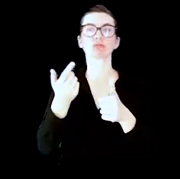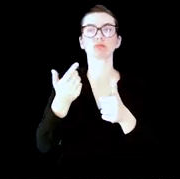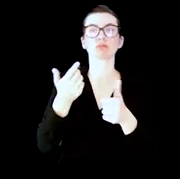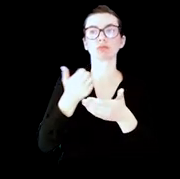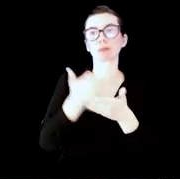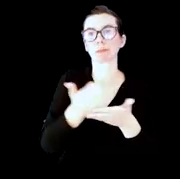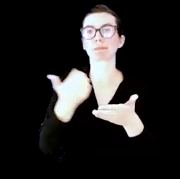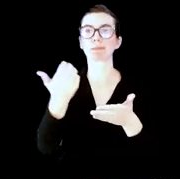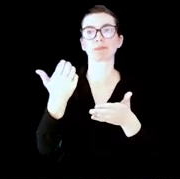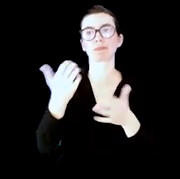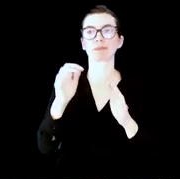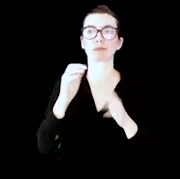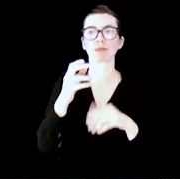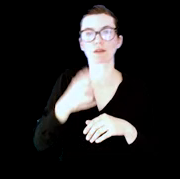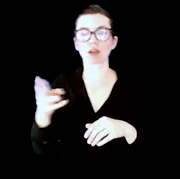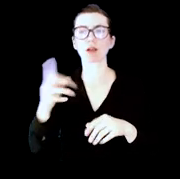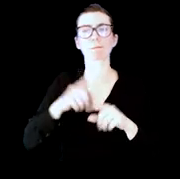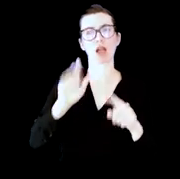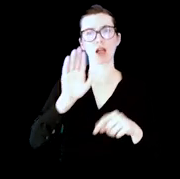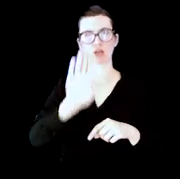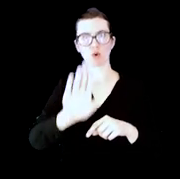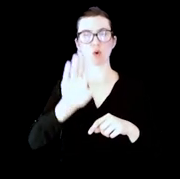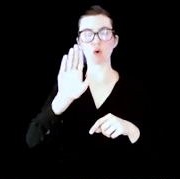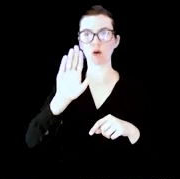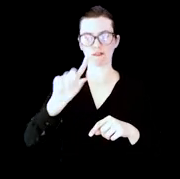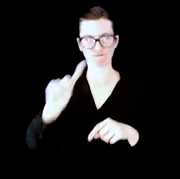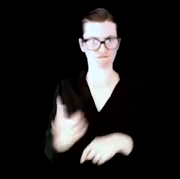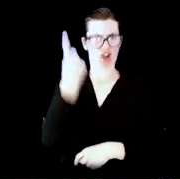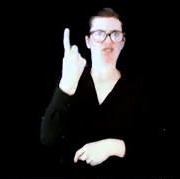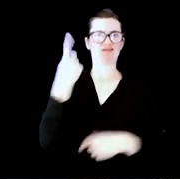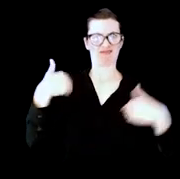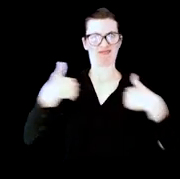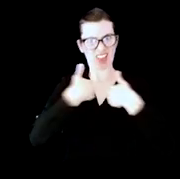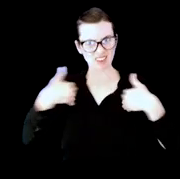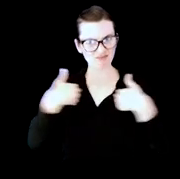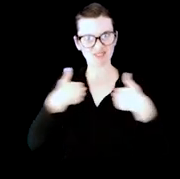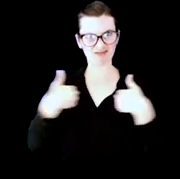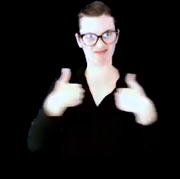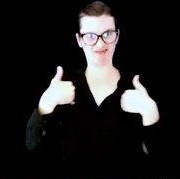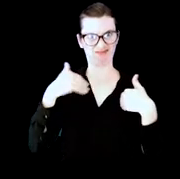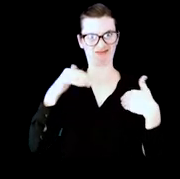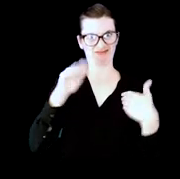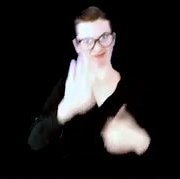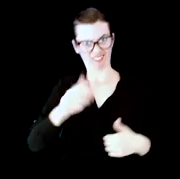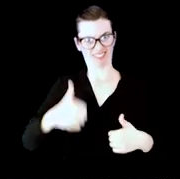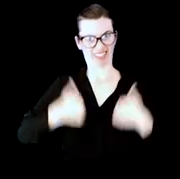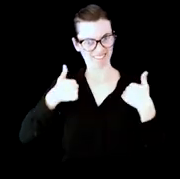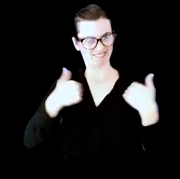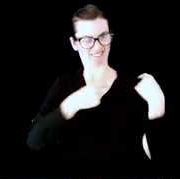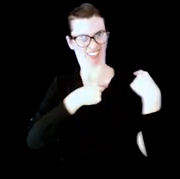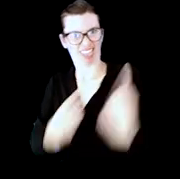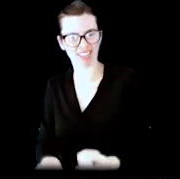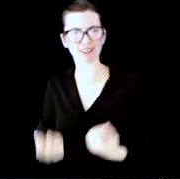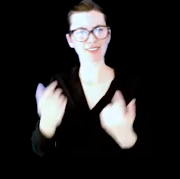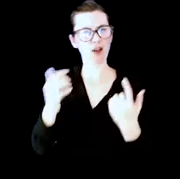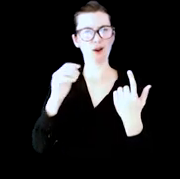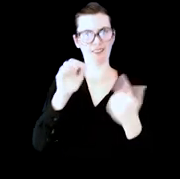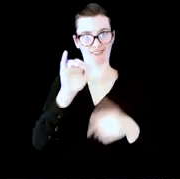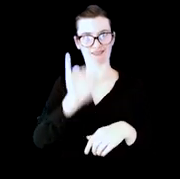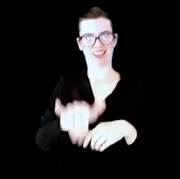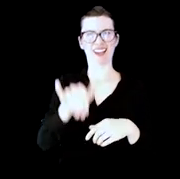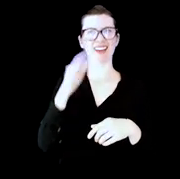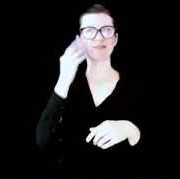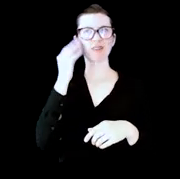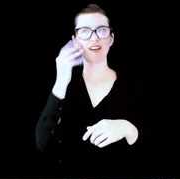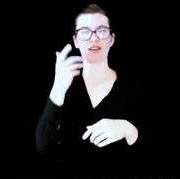hard of hearing, but your first animal in your life. So how has that transition been